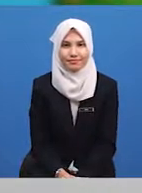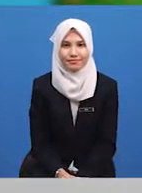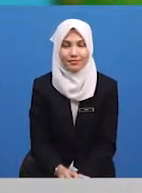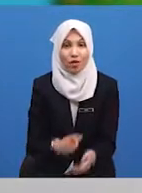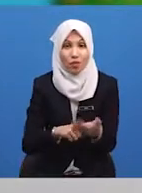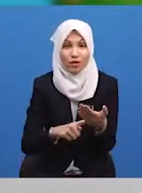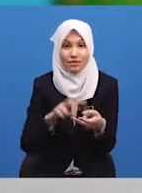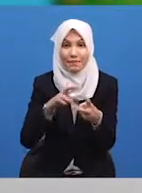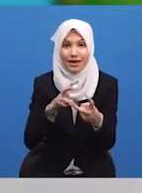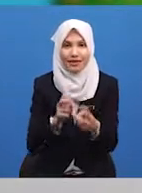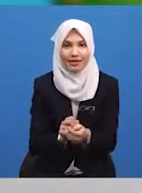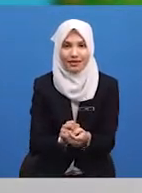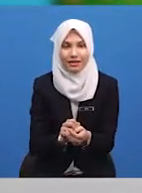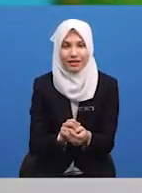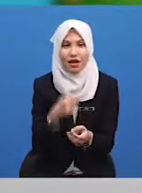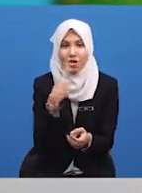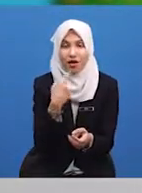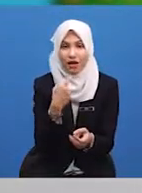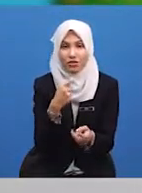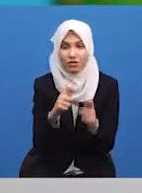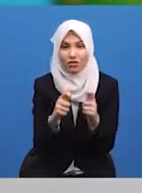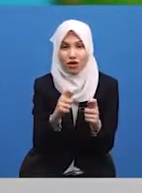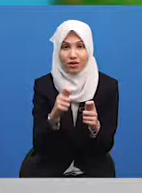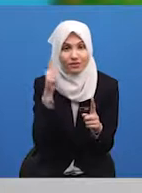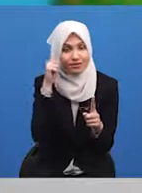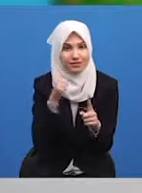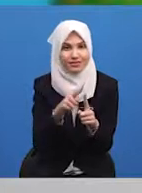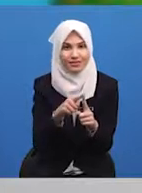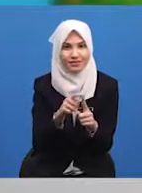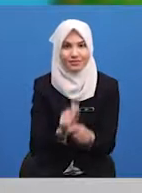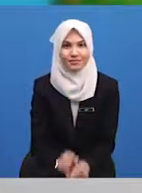what's the matter? Who are you talking to?